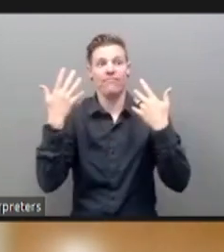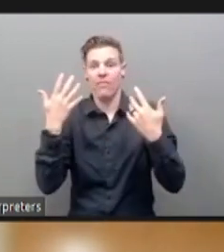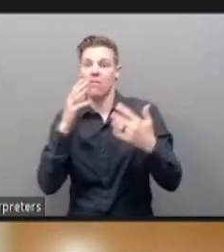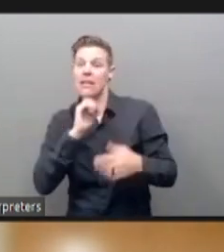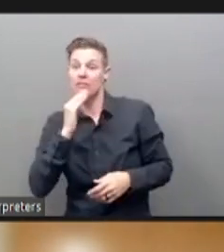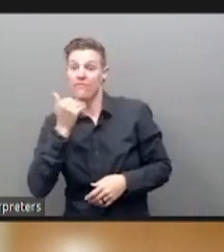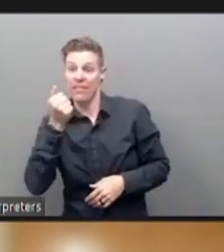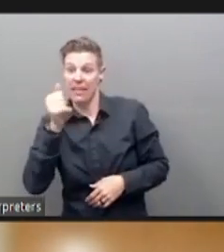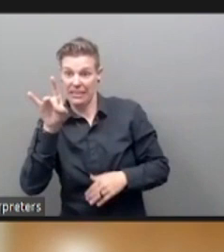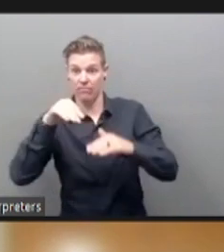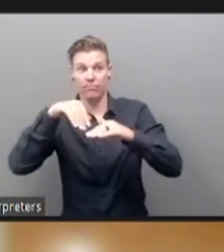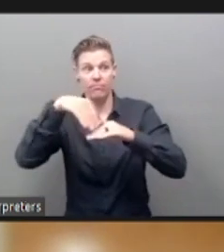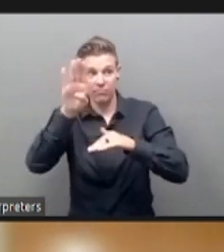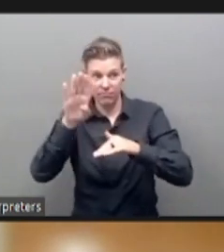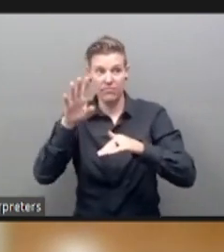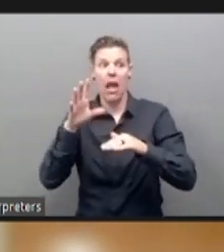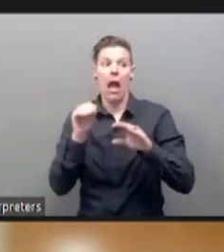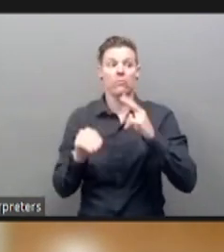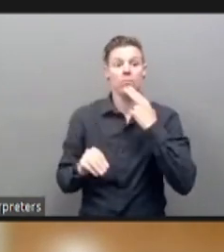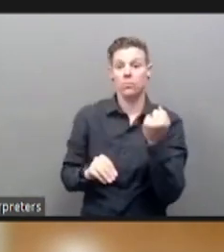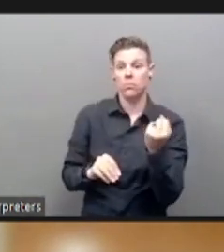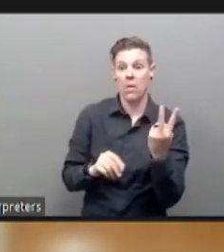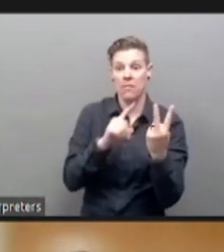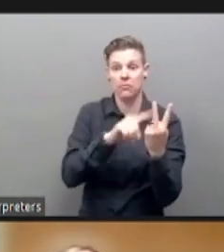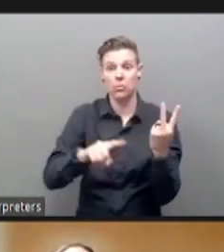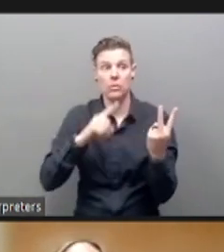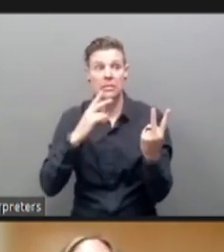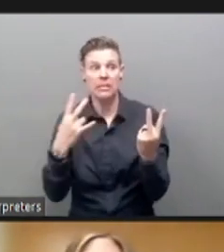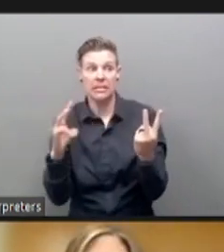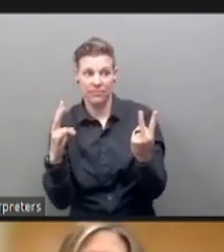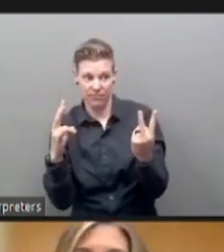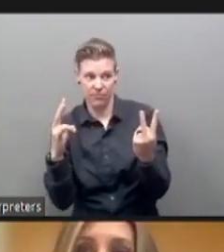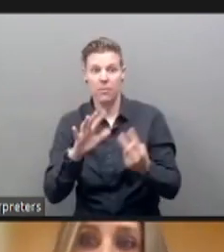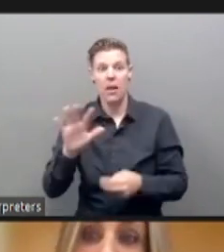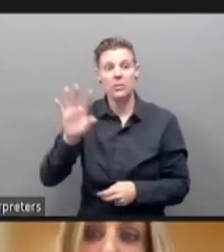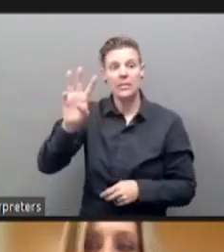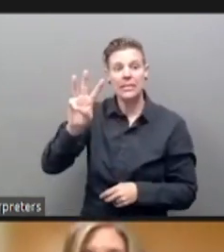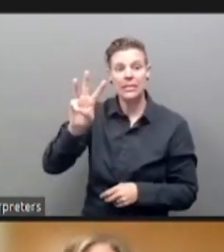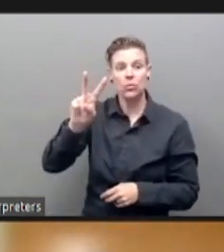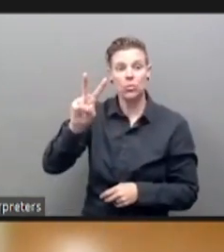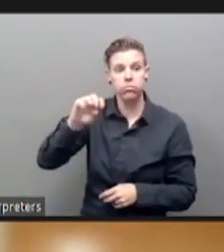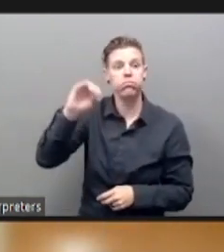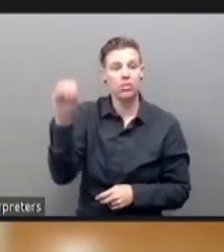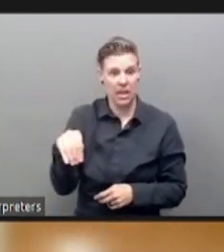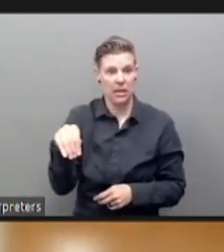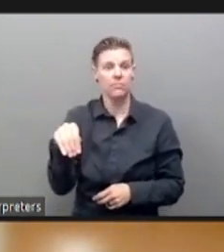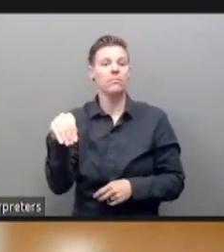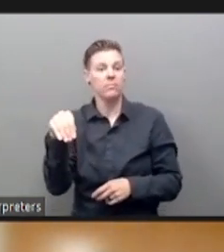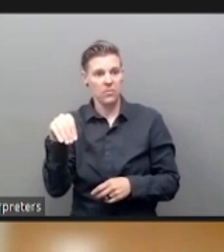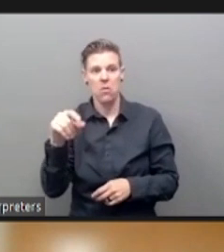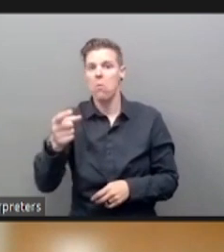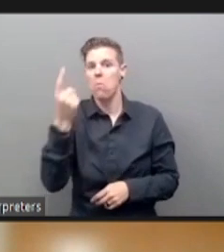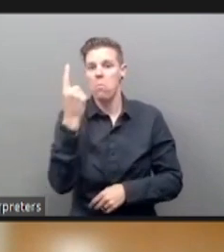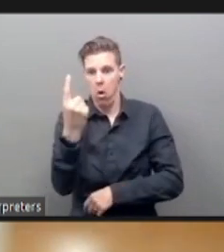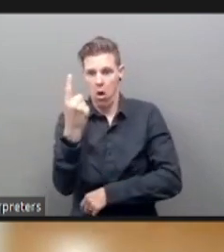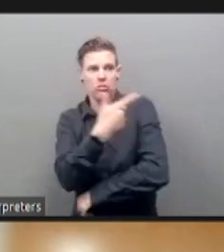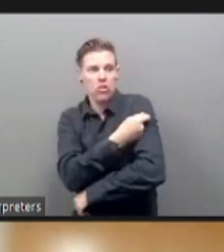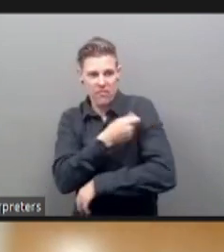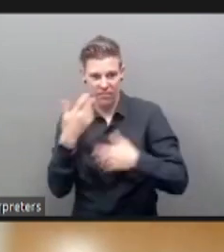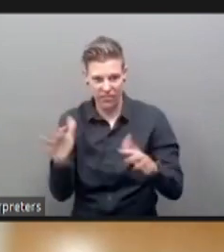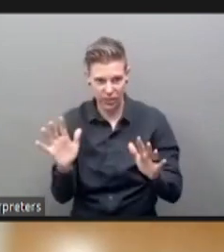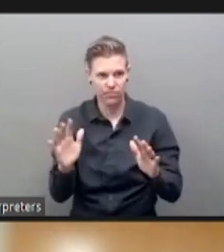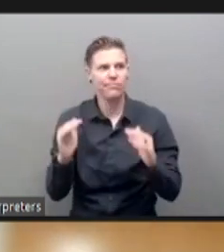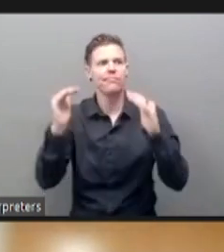12 to 17-year-olds have received at least a first dose. So that's really exciting. And then we continue to slowly but